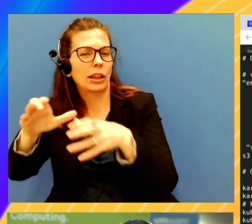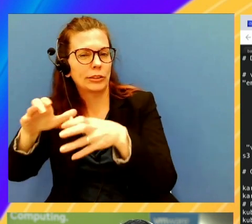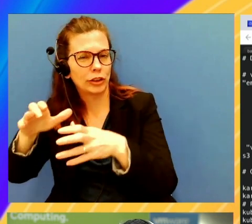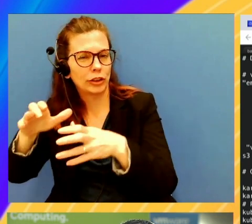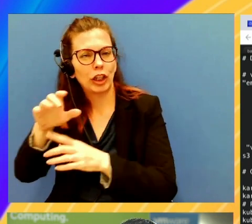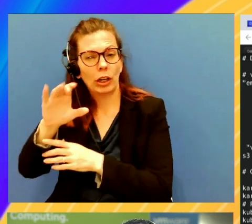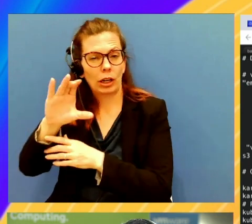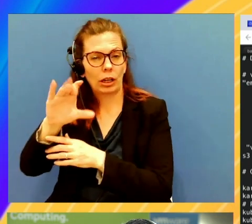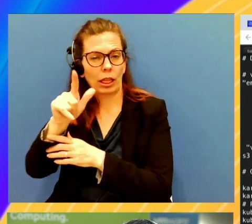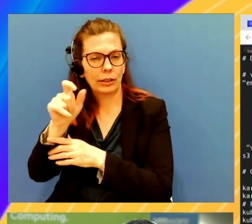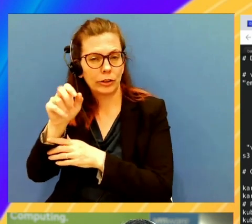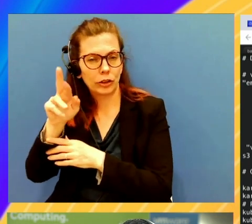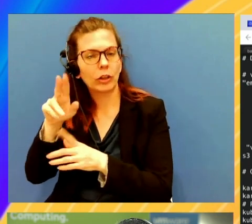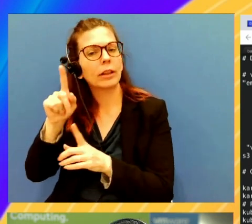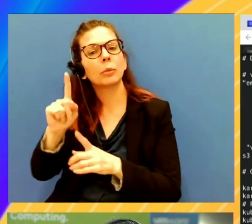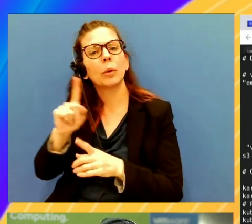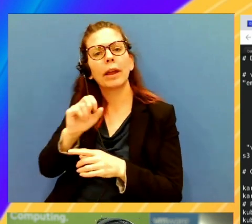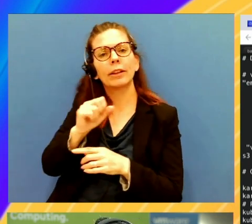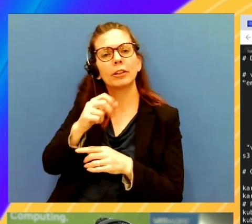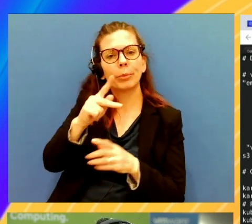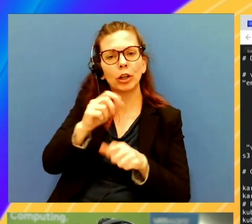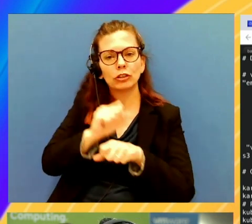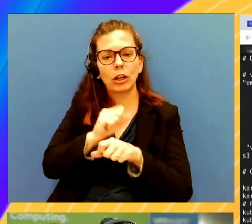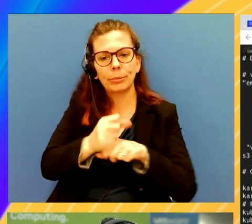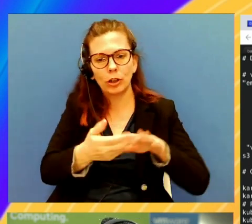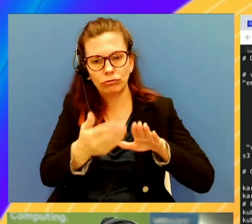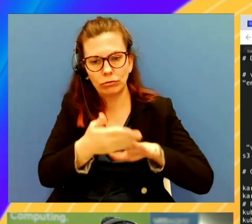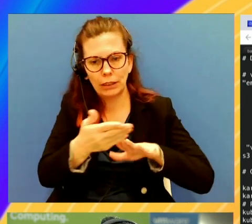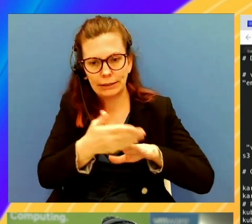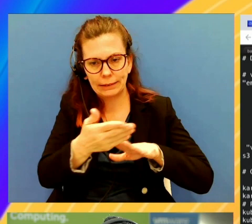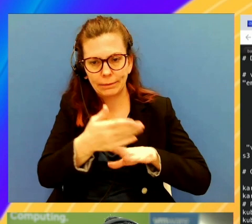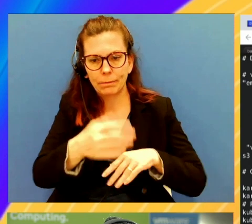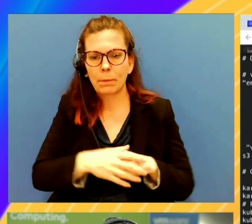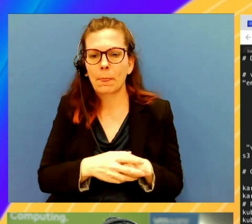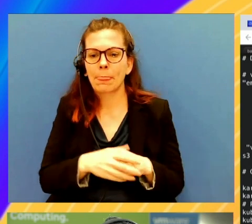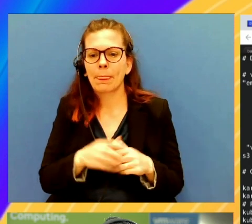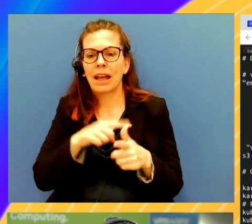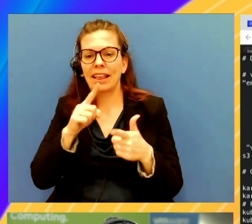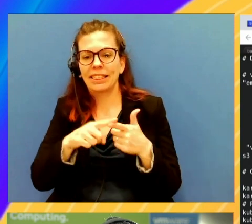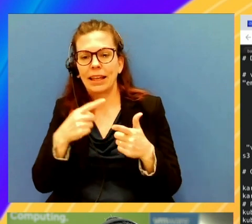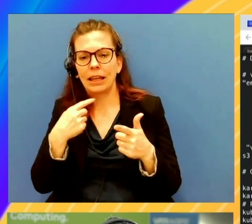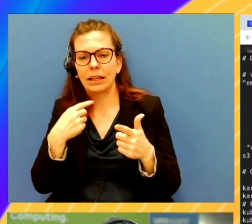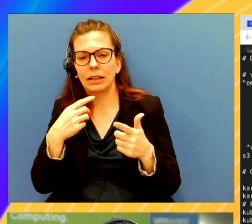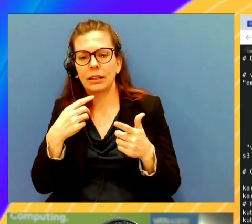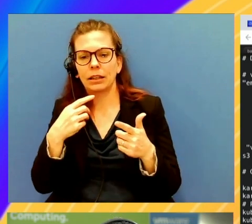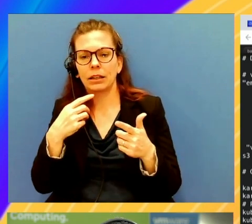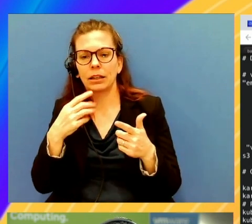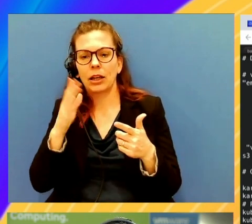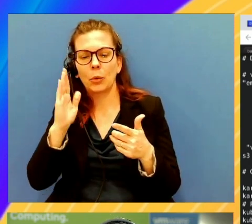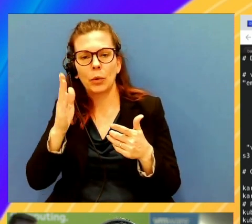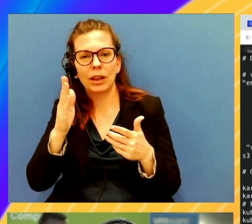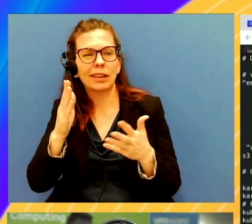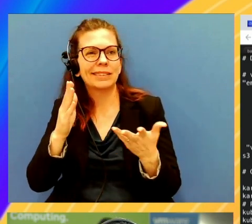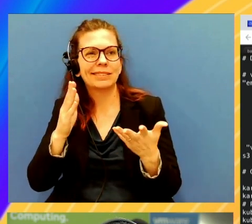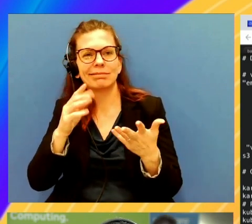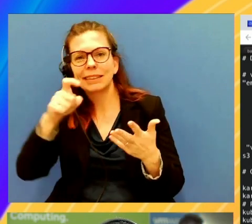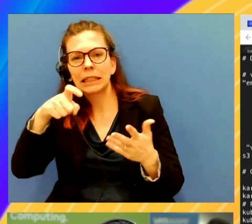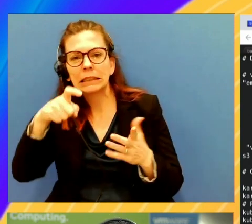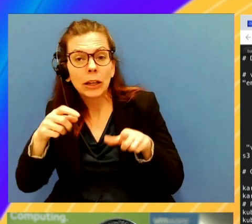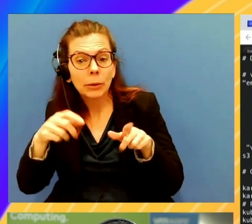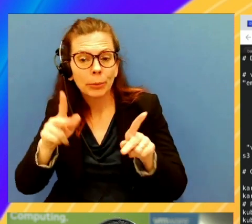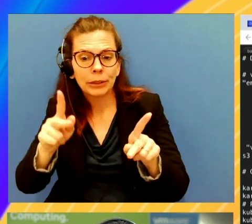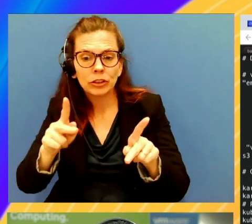your Spark pods will be running. Gotcha. So, and then we'll assign necessary permissions so